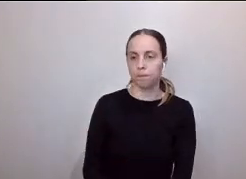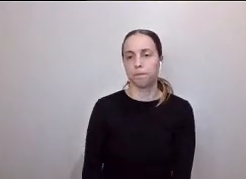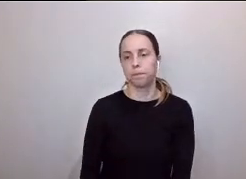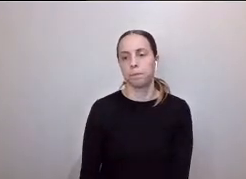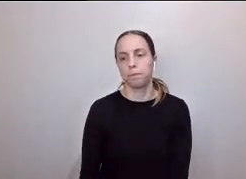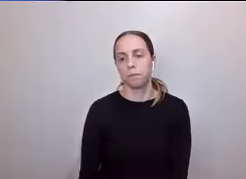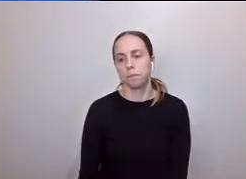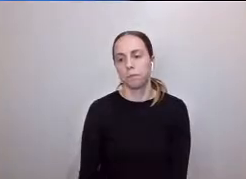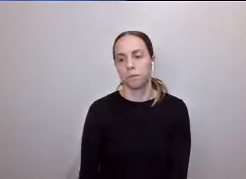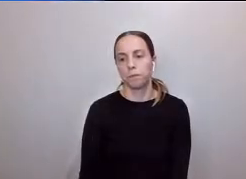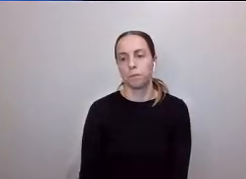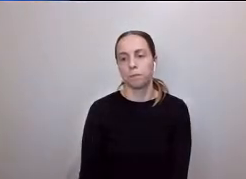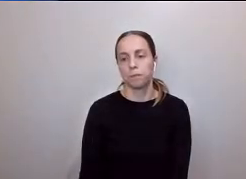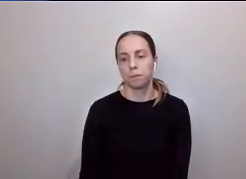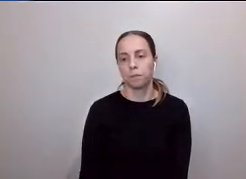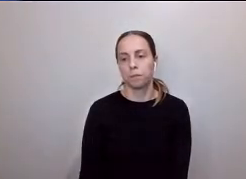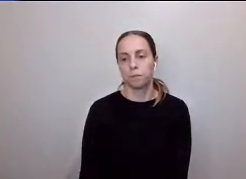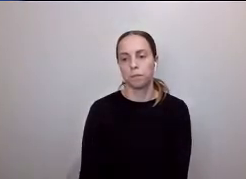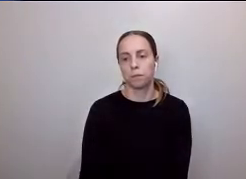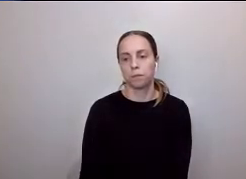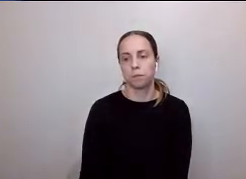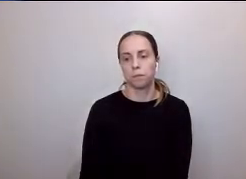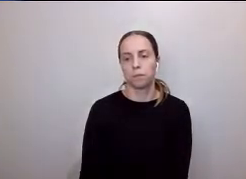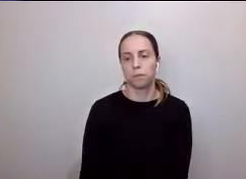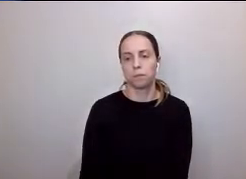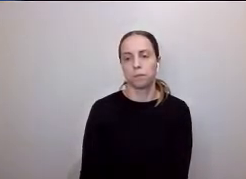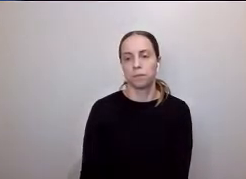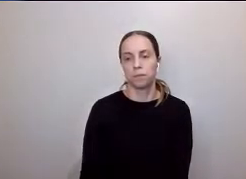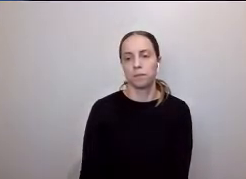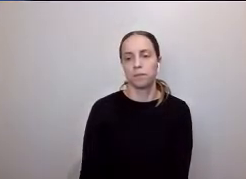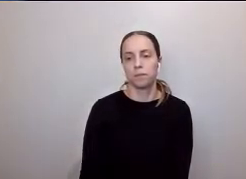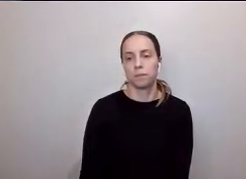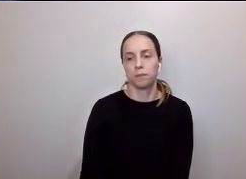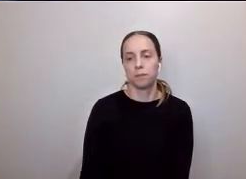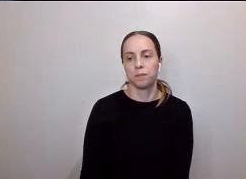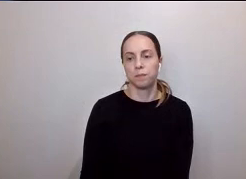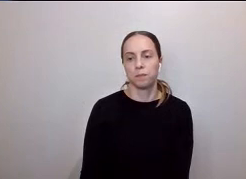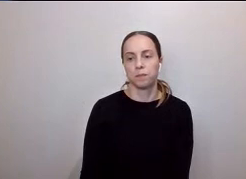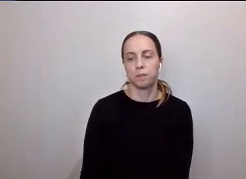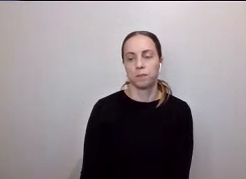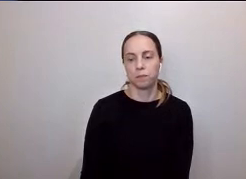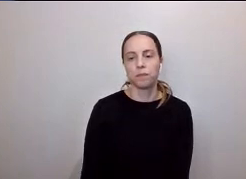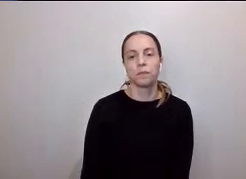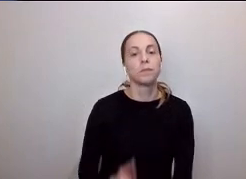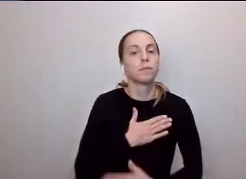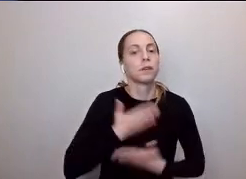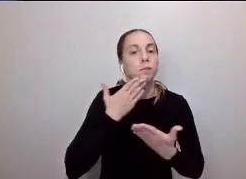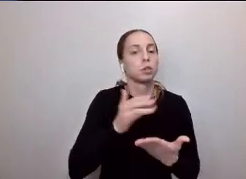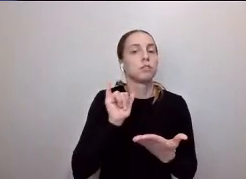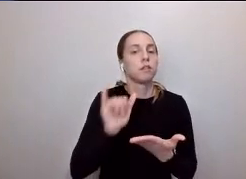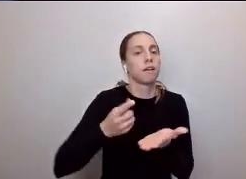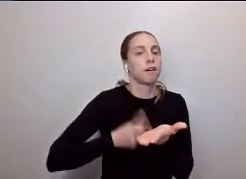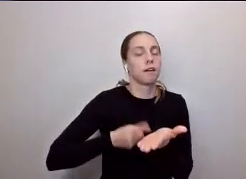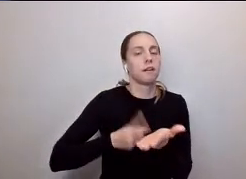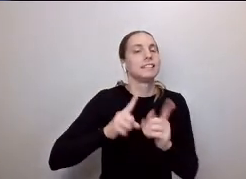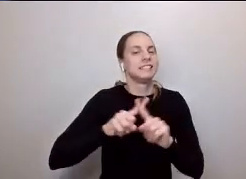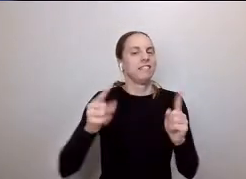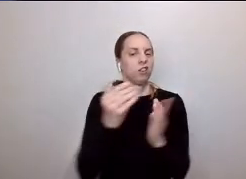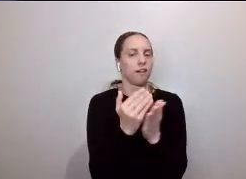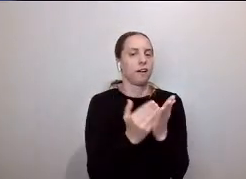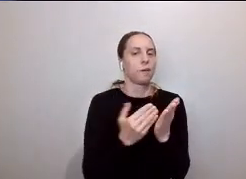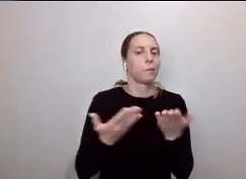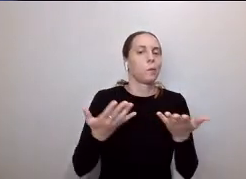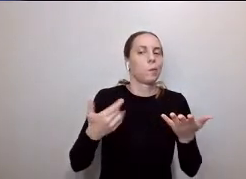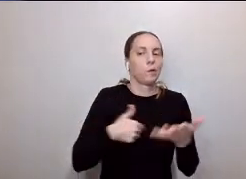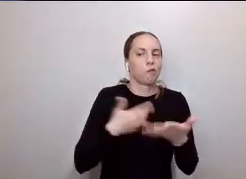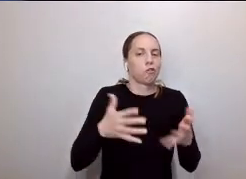Thank you very much. I appreciate that. I appreciate all the discussion. This is a different item. It was referenced at least once during the public hearing,